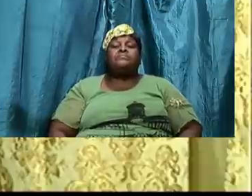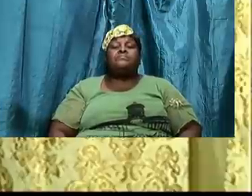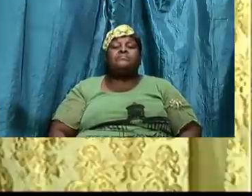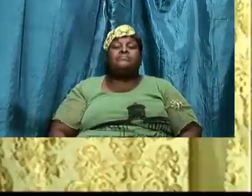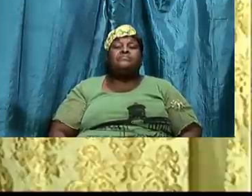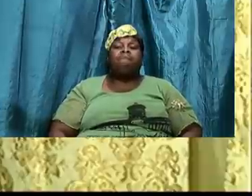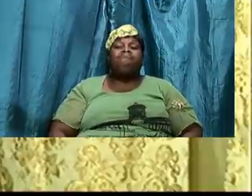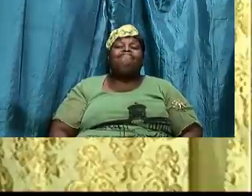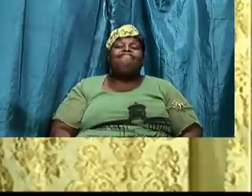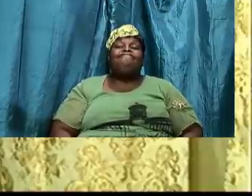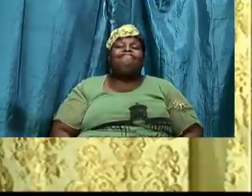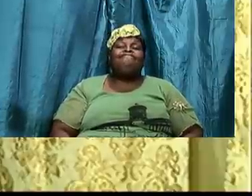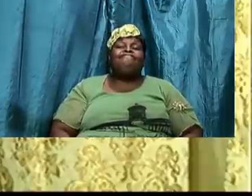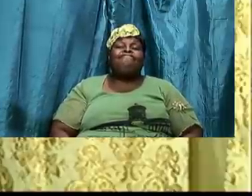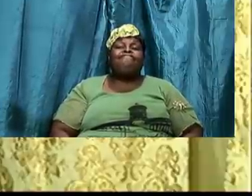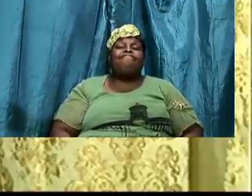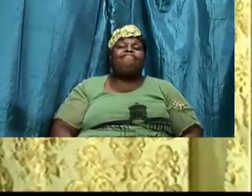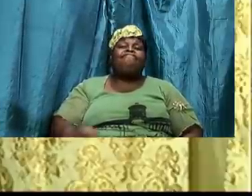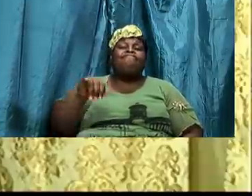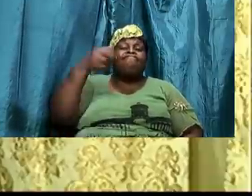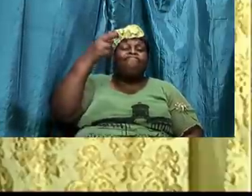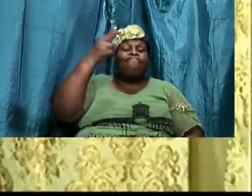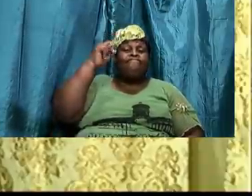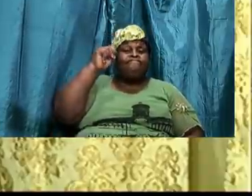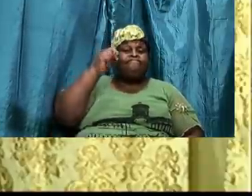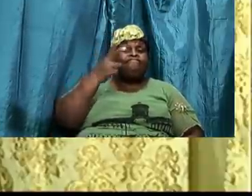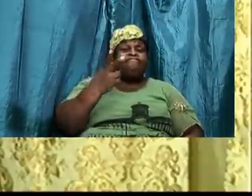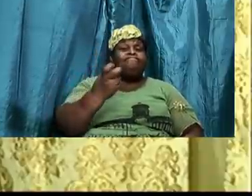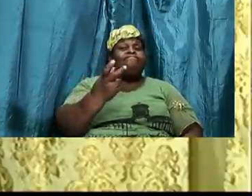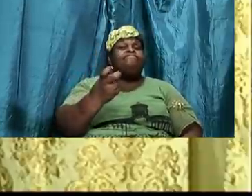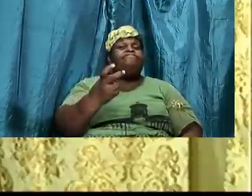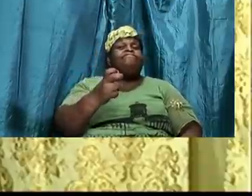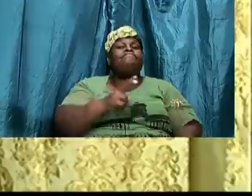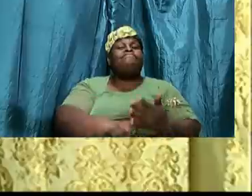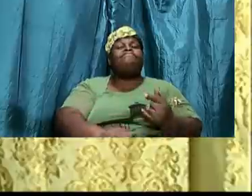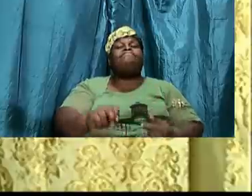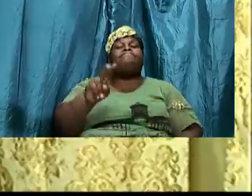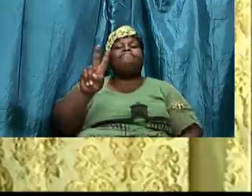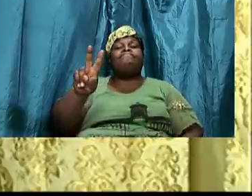Let us look at the scripture. St. John 13, verses 2.